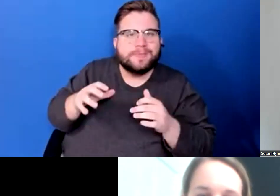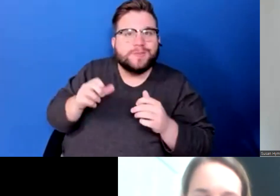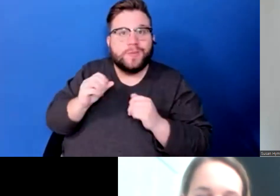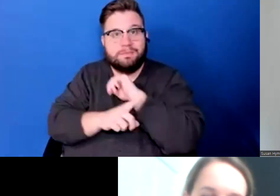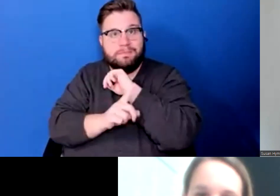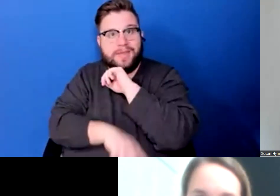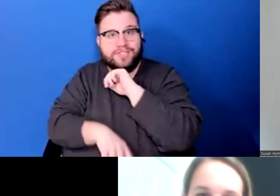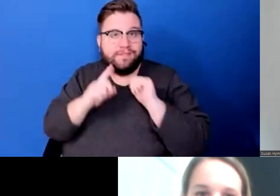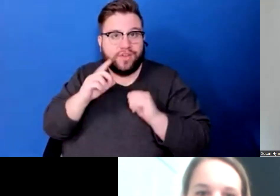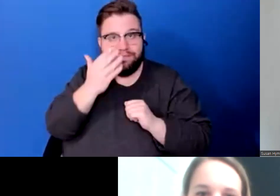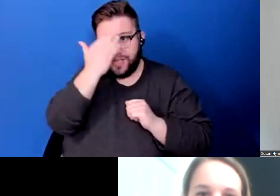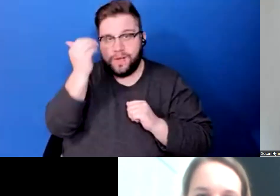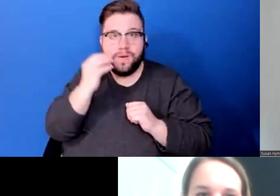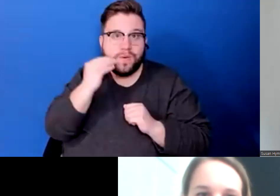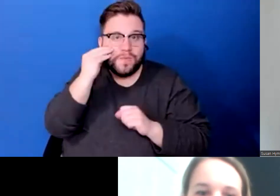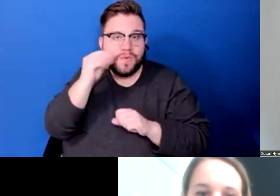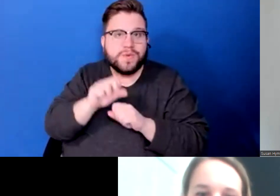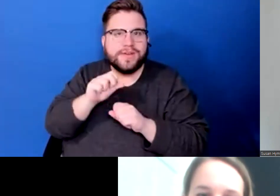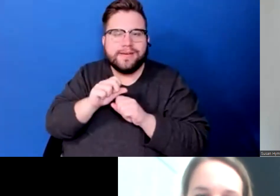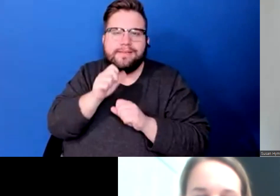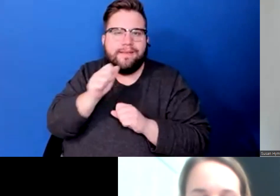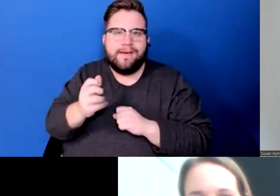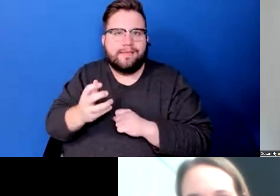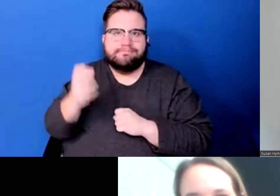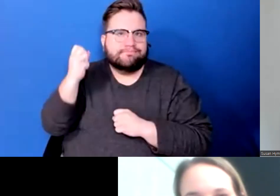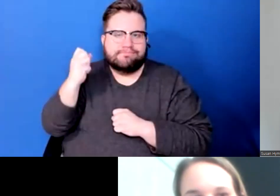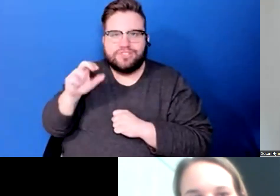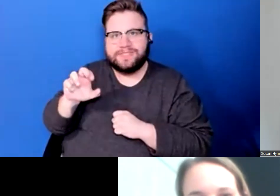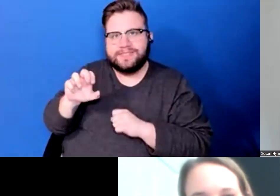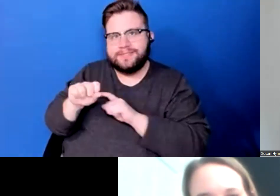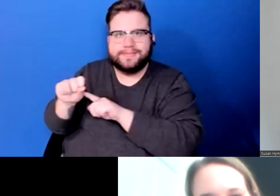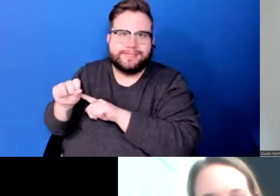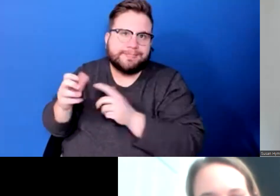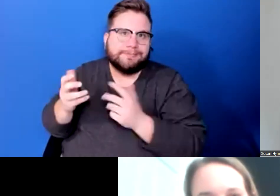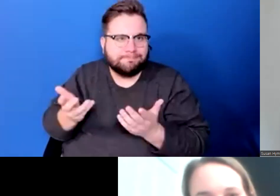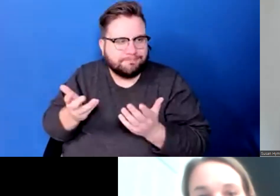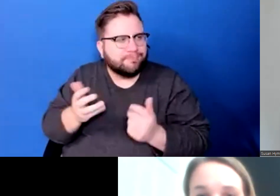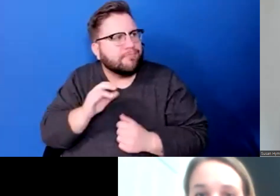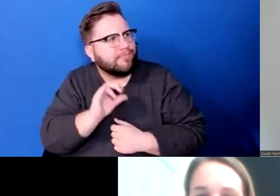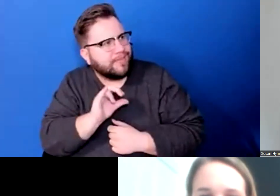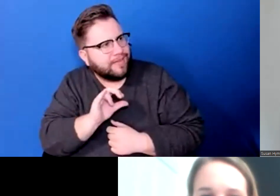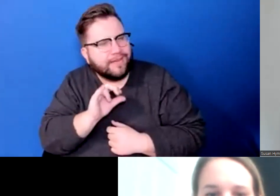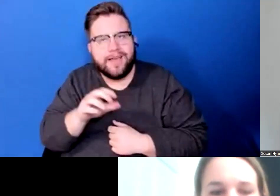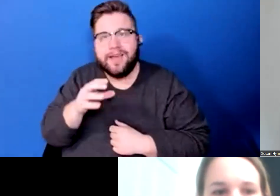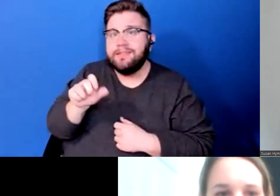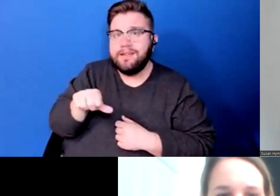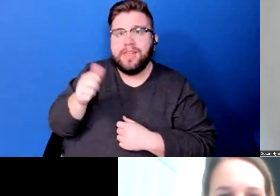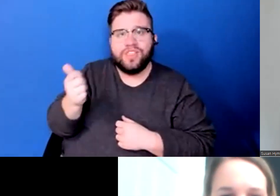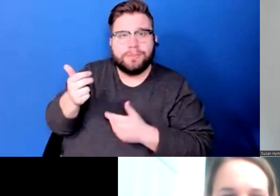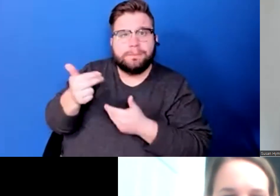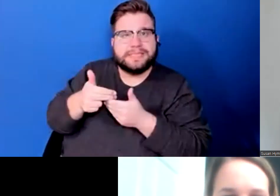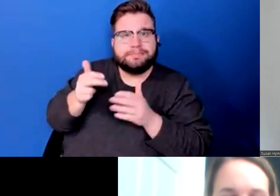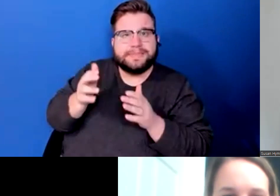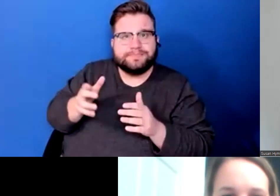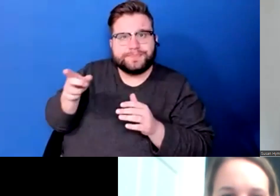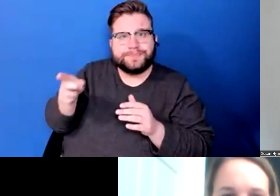homework assignment was not taking away something that the child needs. And another participant noted